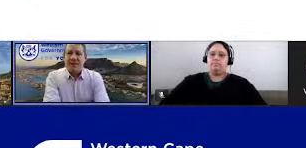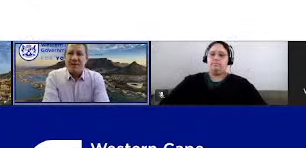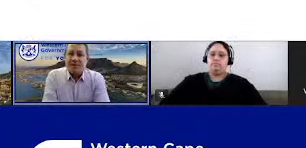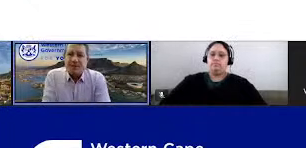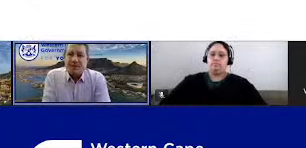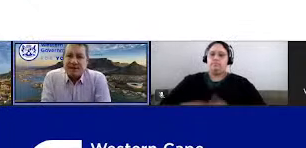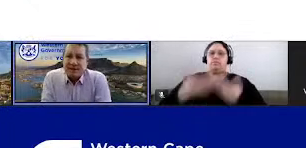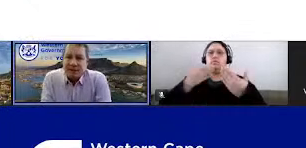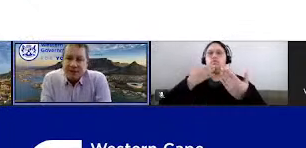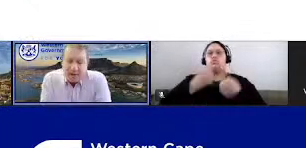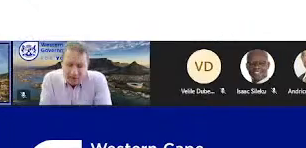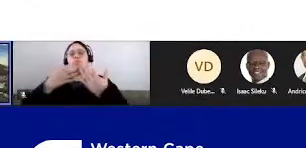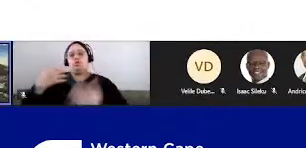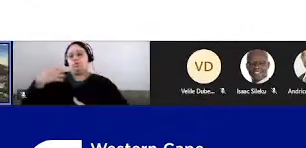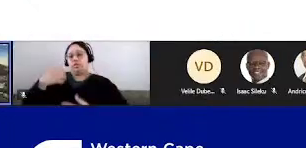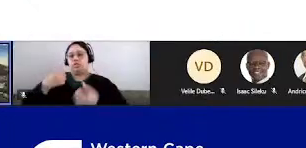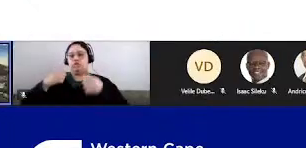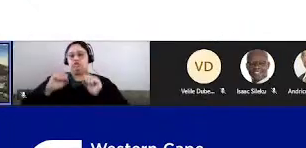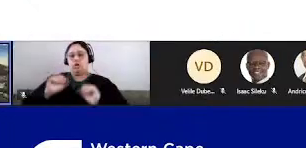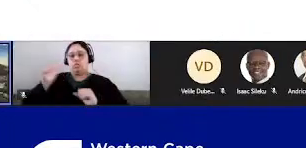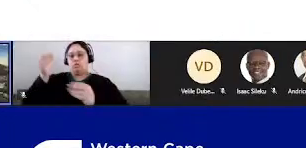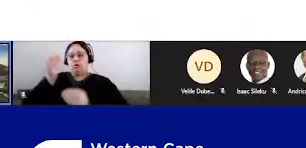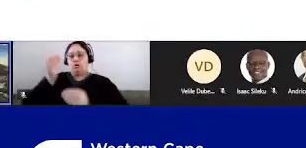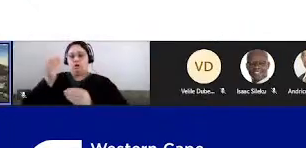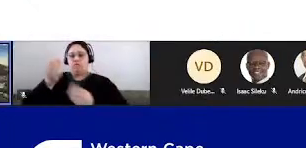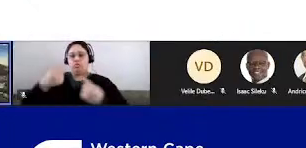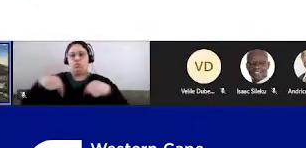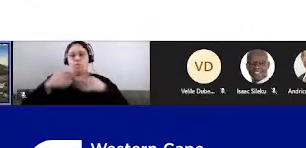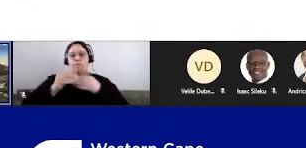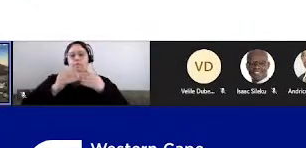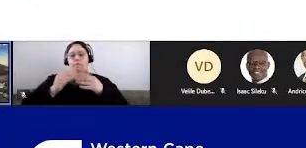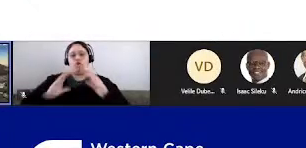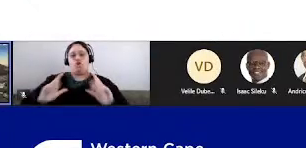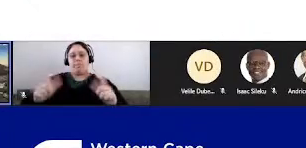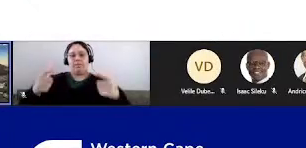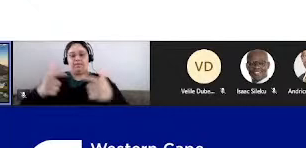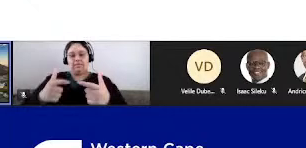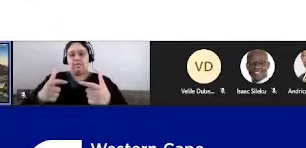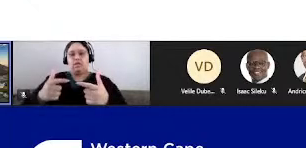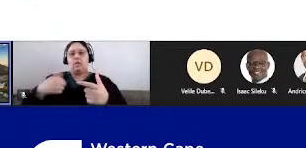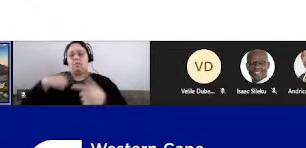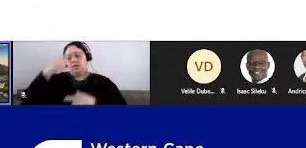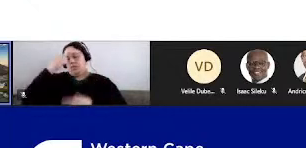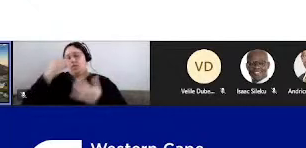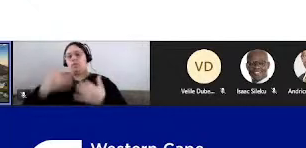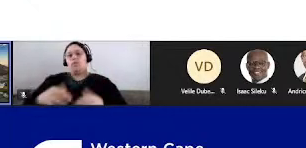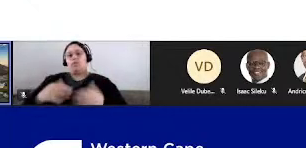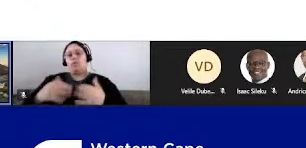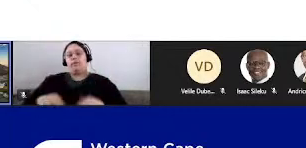Thanks very much, Minister, Chair. Good afternoon to members of the committee. I think it's